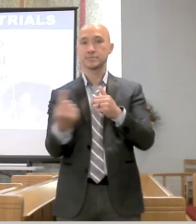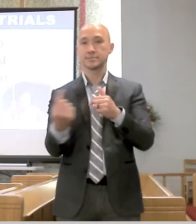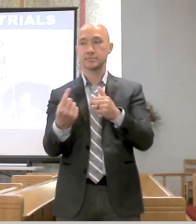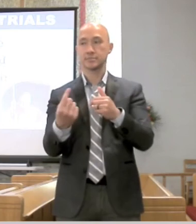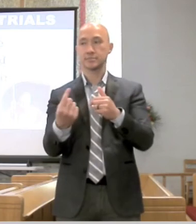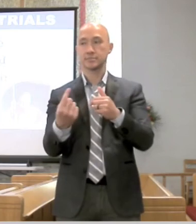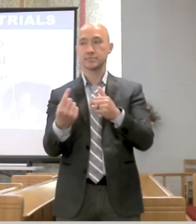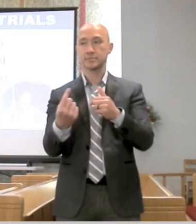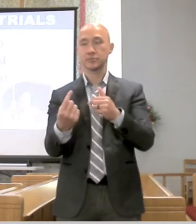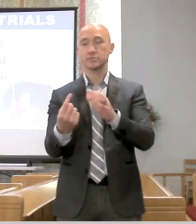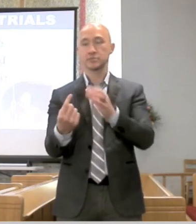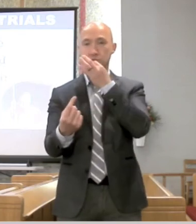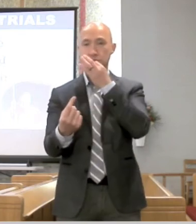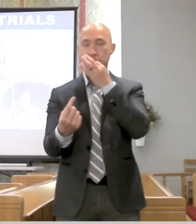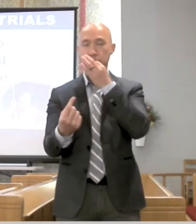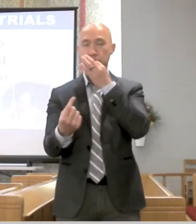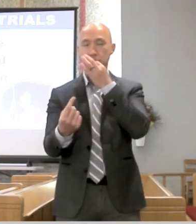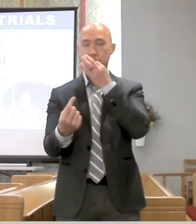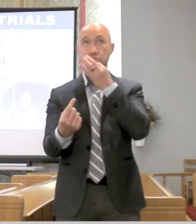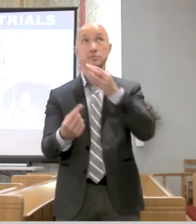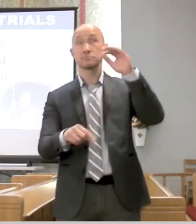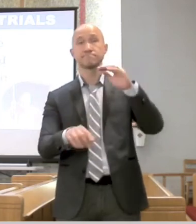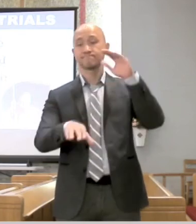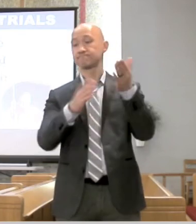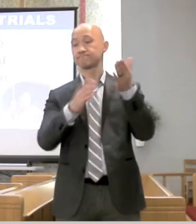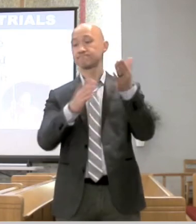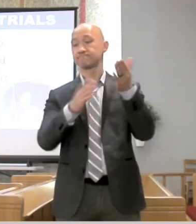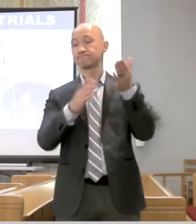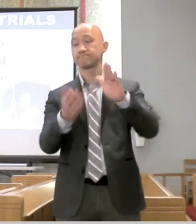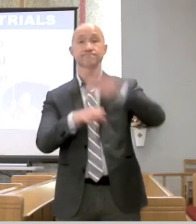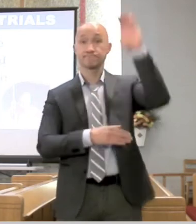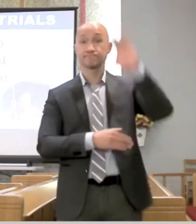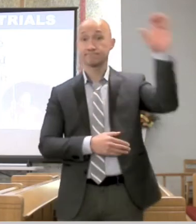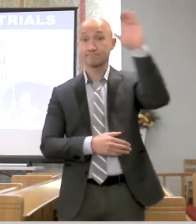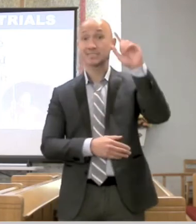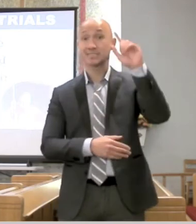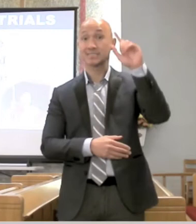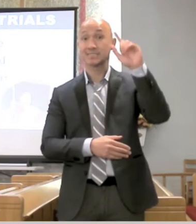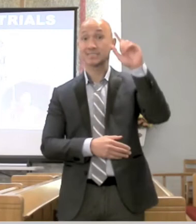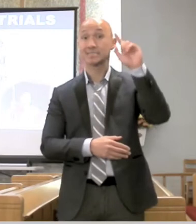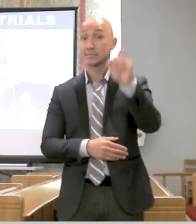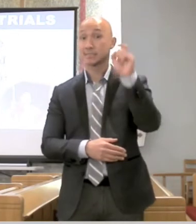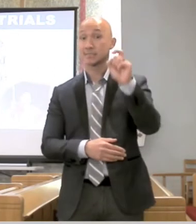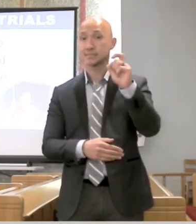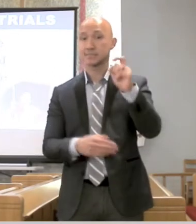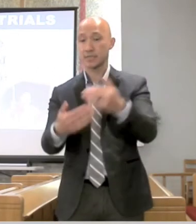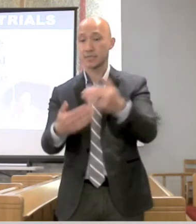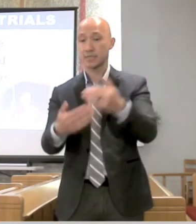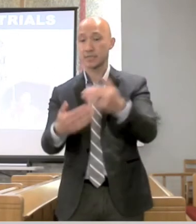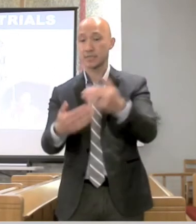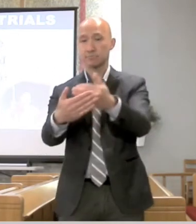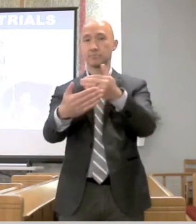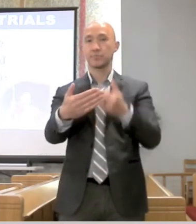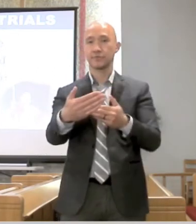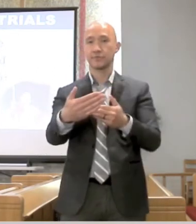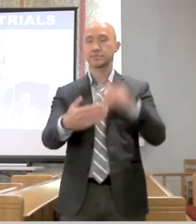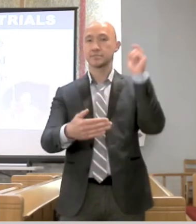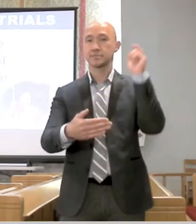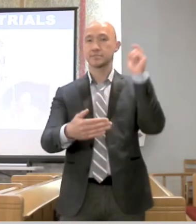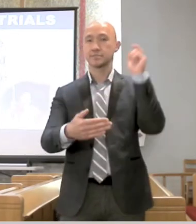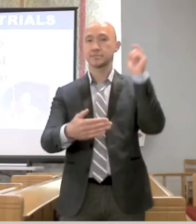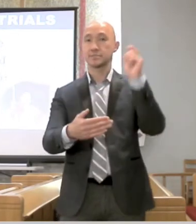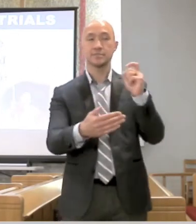I'm trying to tell you here is that he might have gone through a scourging twice. One that is a light scourging,